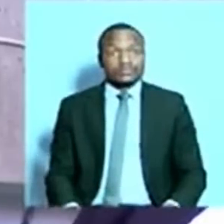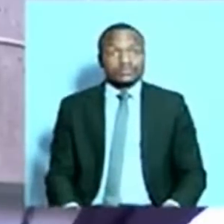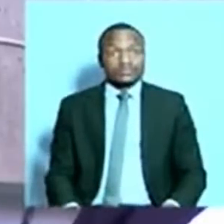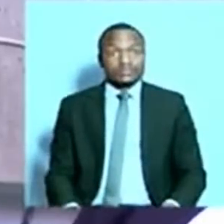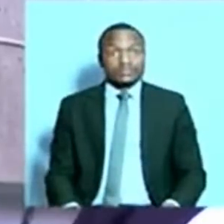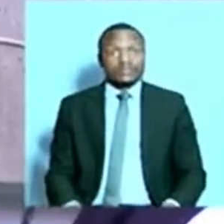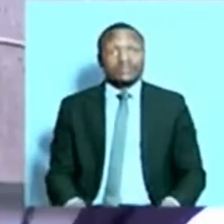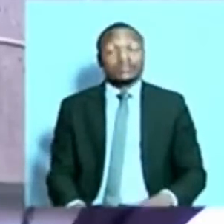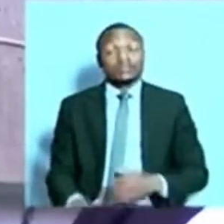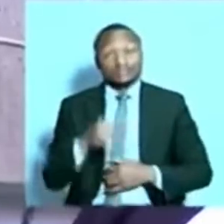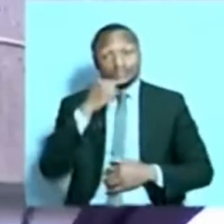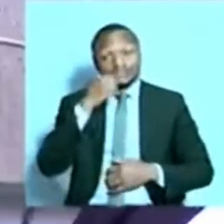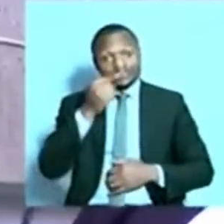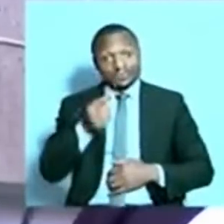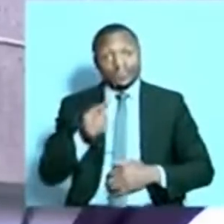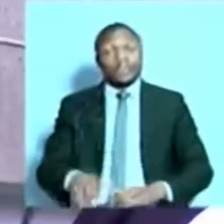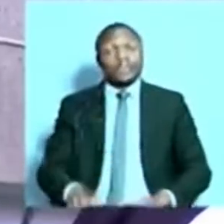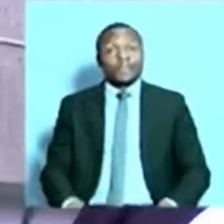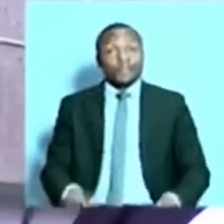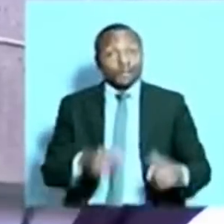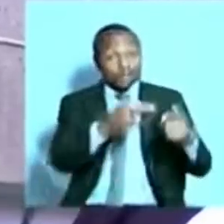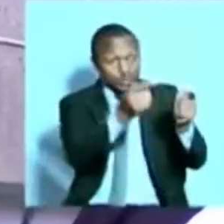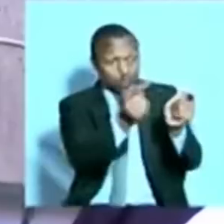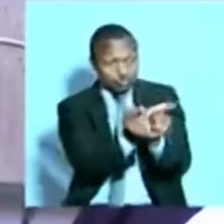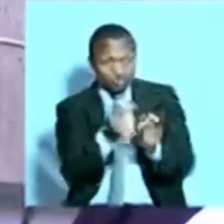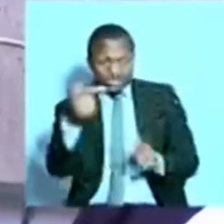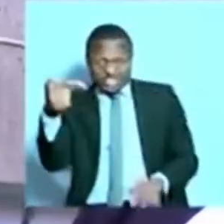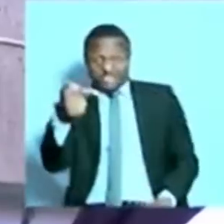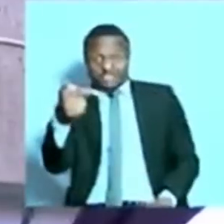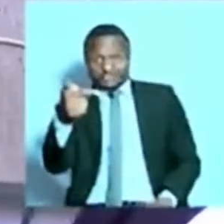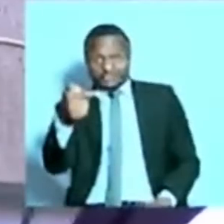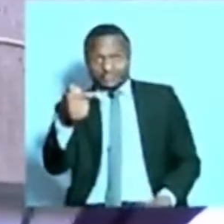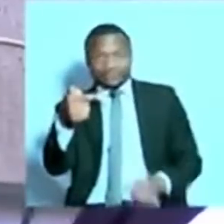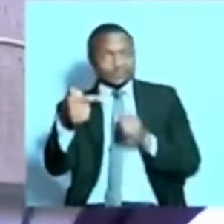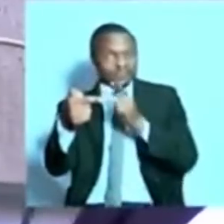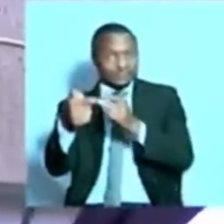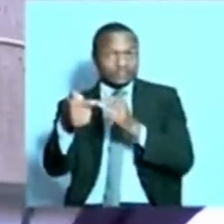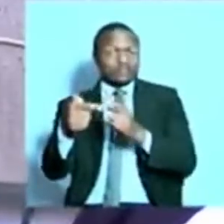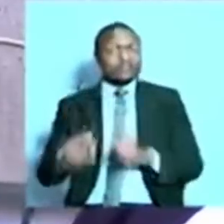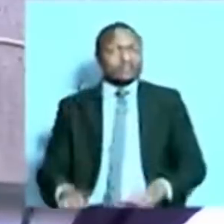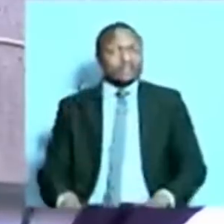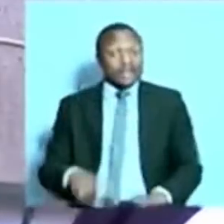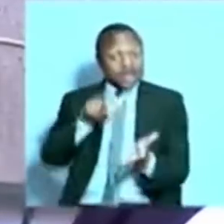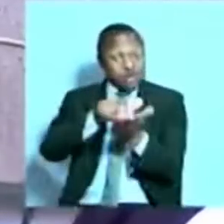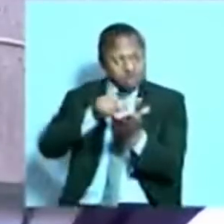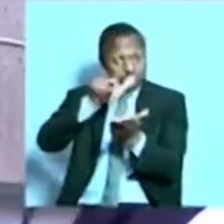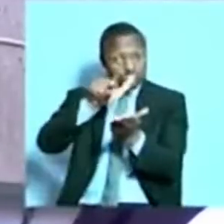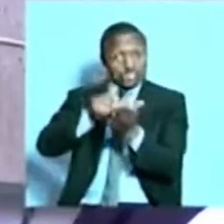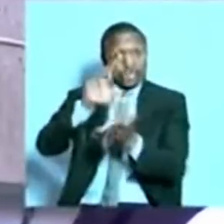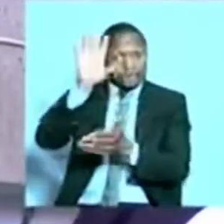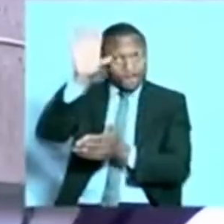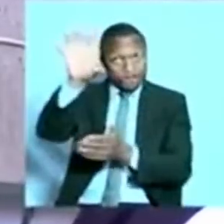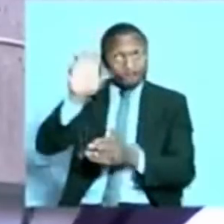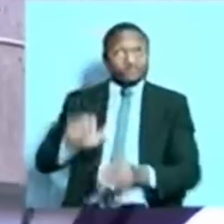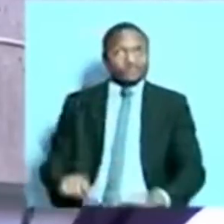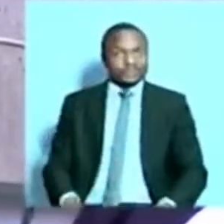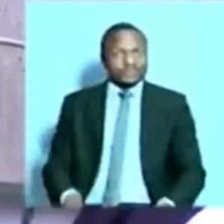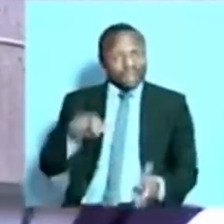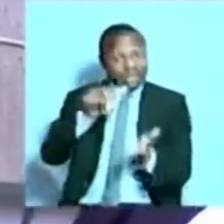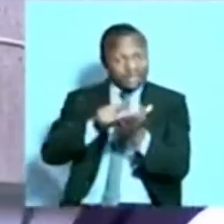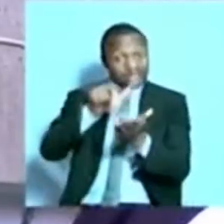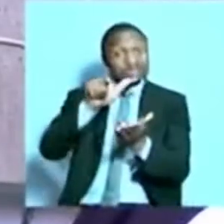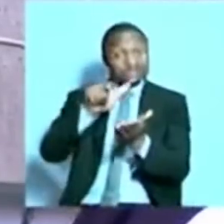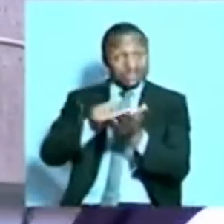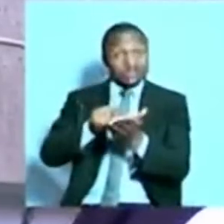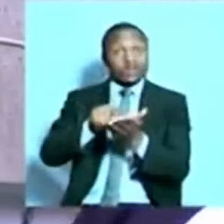And they are saying Group G of Lusaka Province, which is Lusaka Water